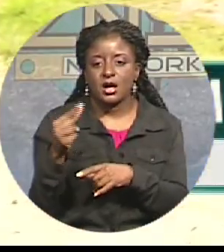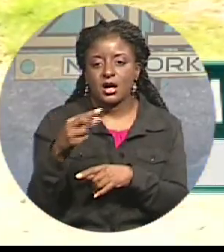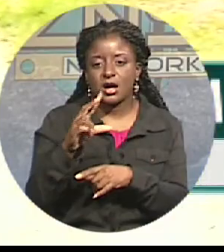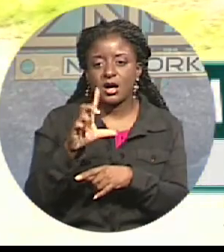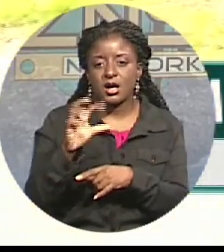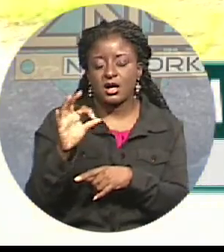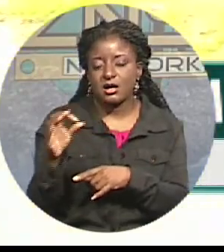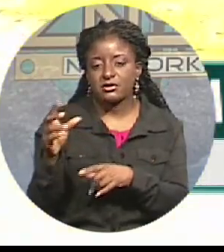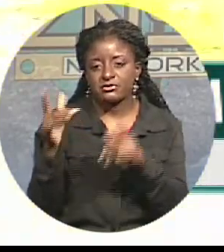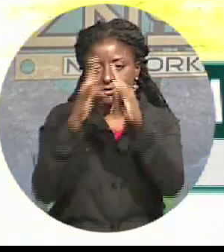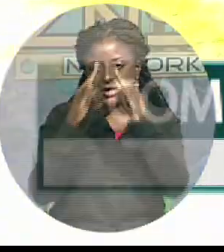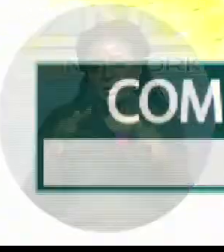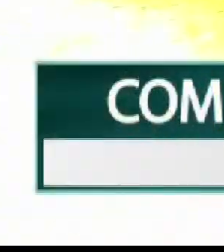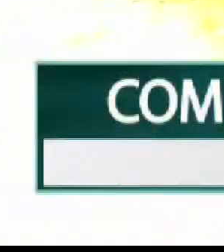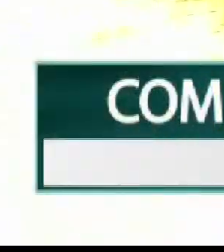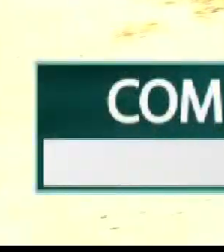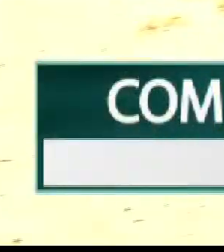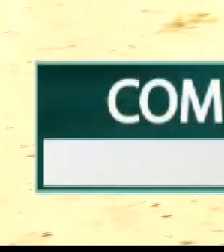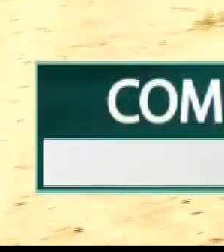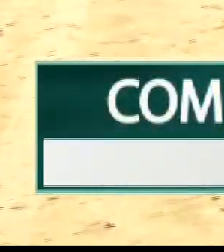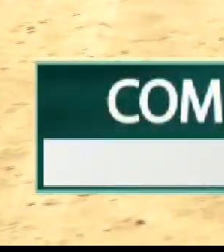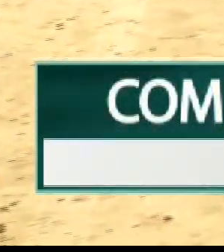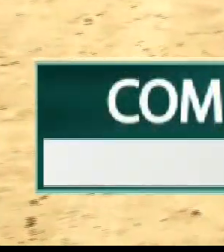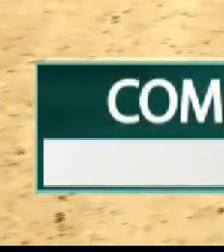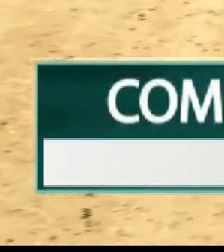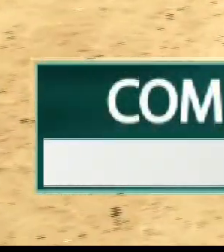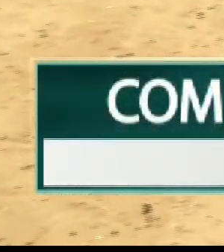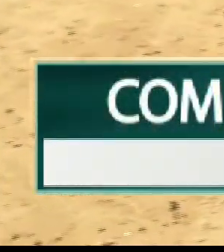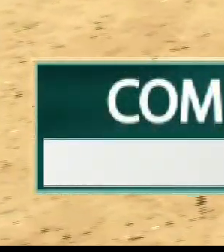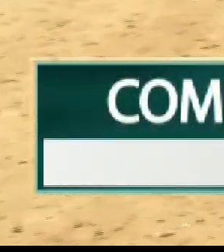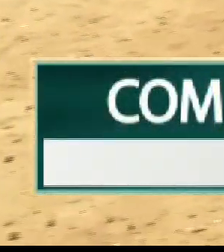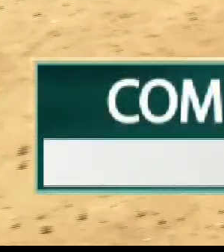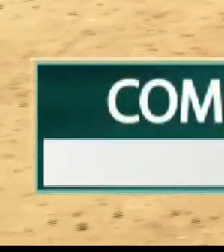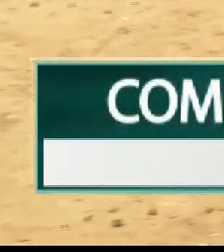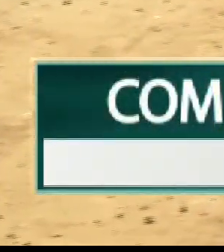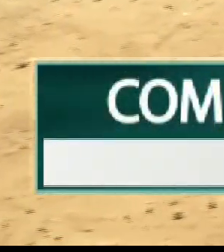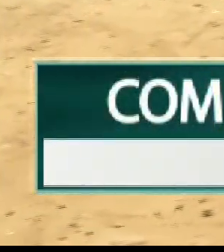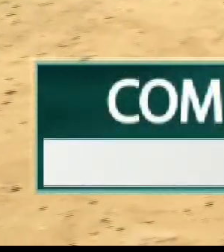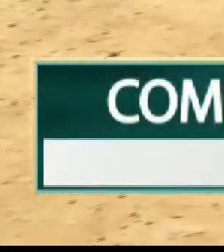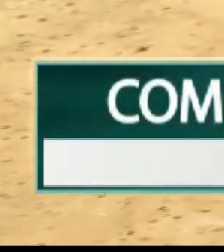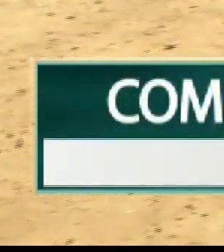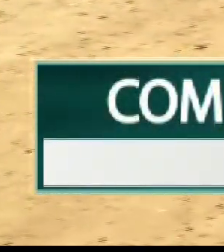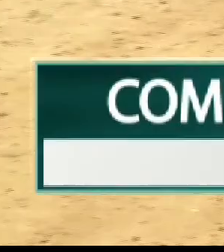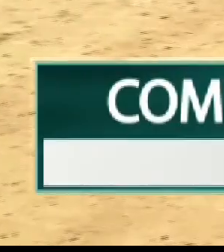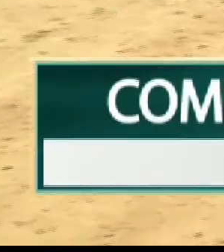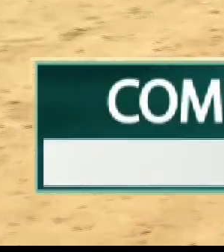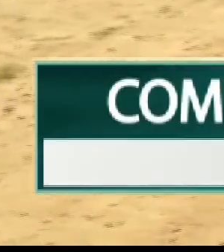a special visitor stopping by. You're watching The Bahamas Tonight, The Weekend Edition.